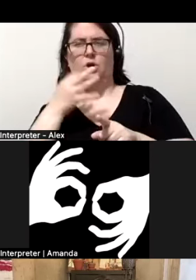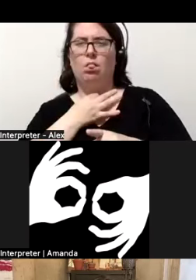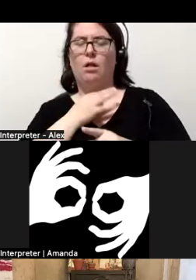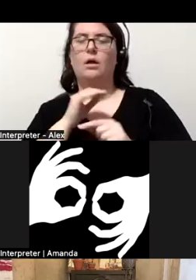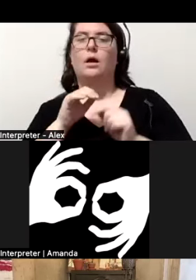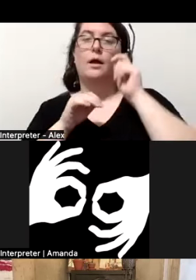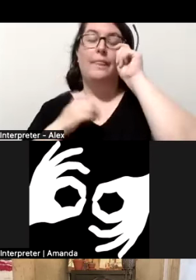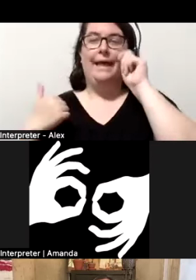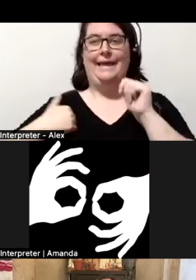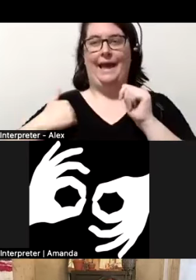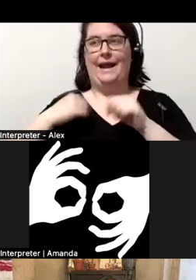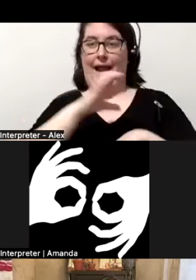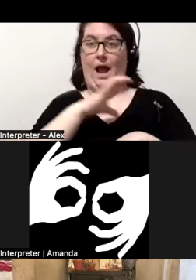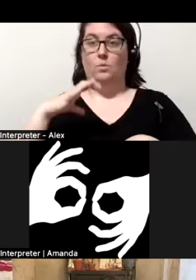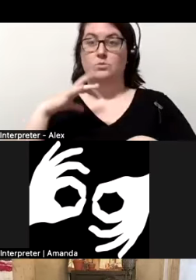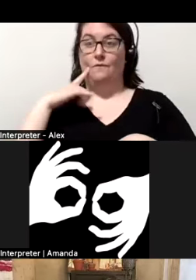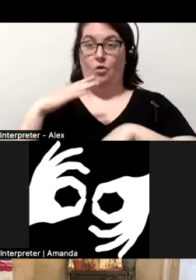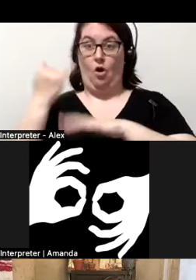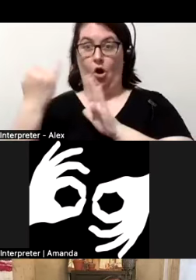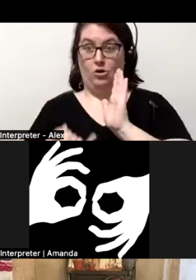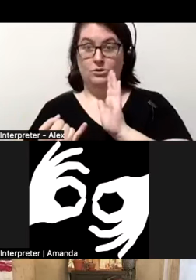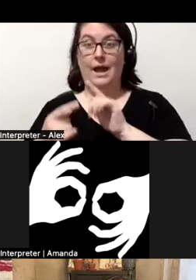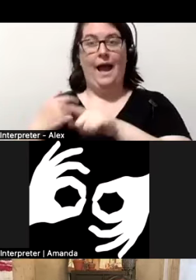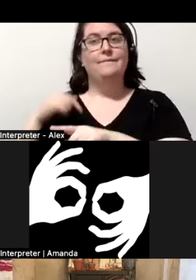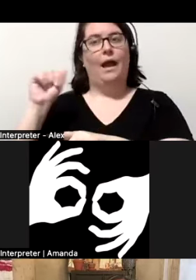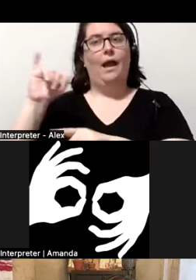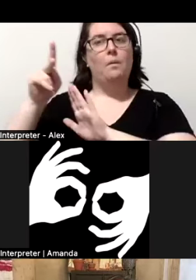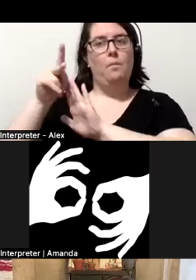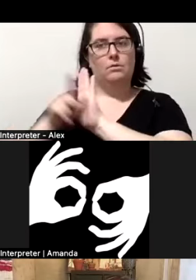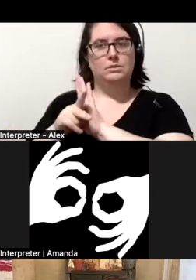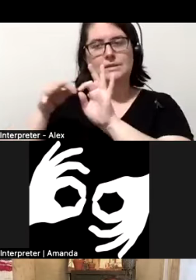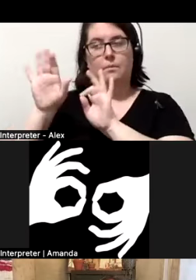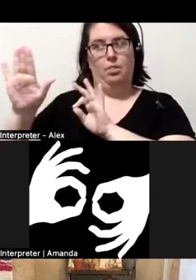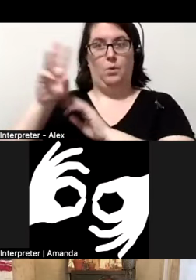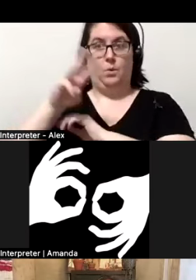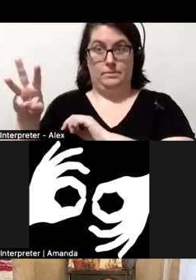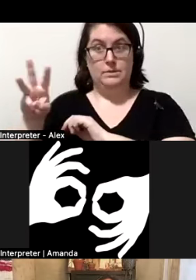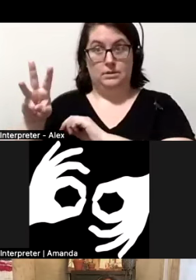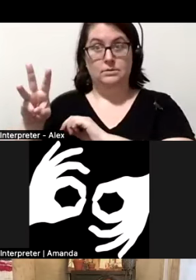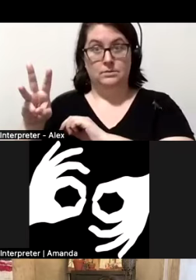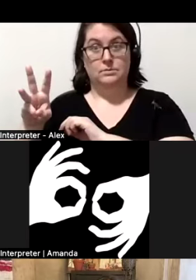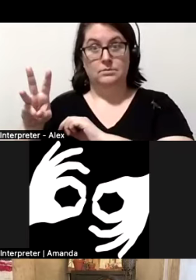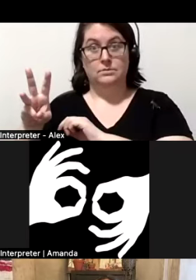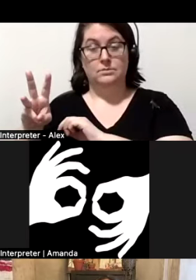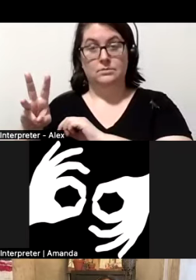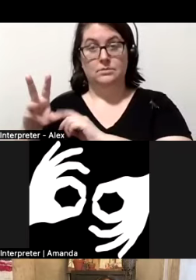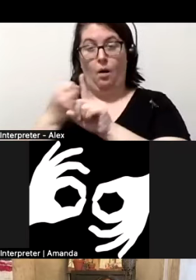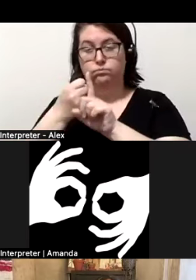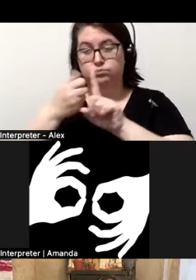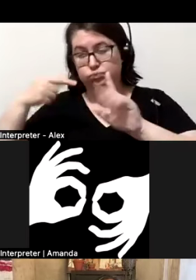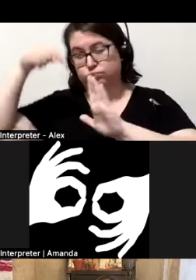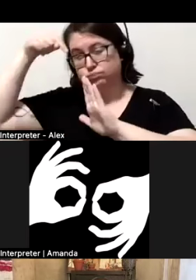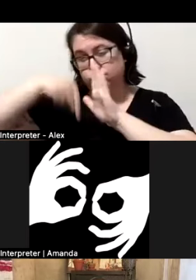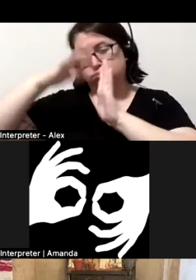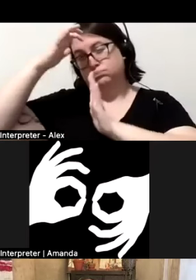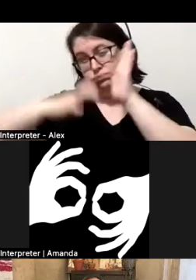Canada Council for the Arts has an AI policy and statement on their website, and it goes into more detail about a